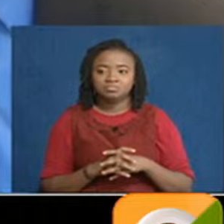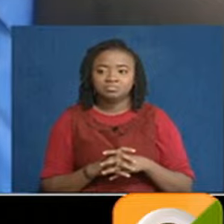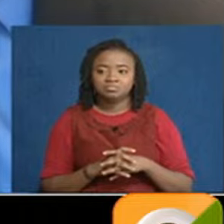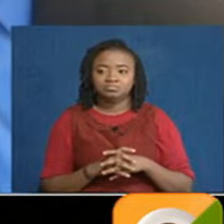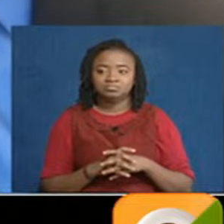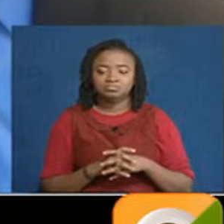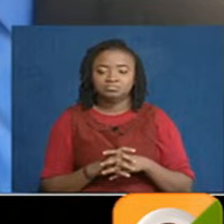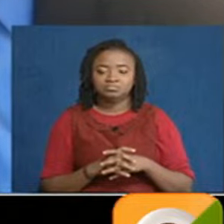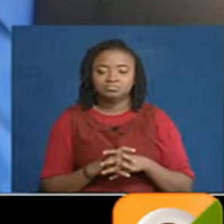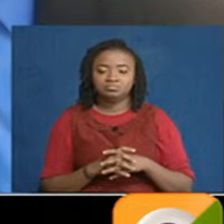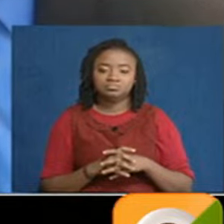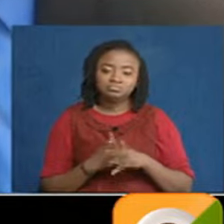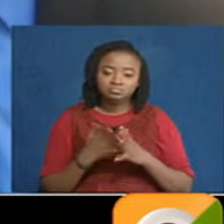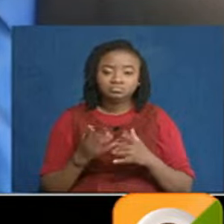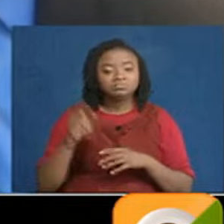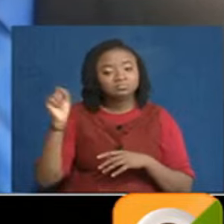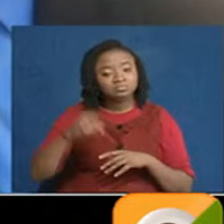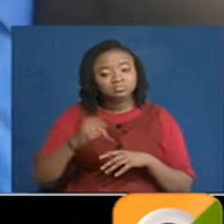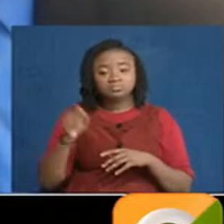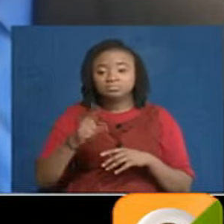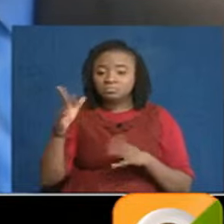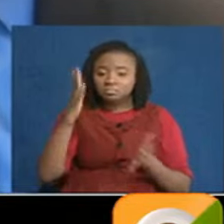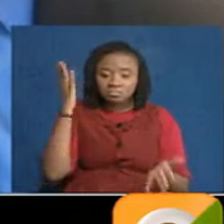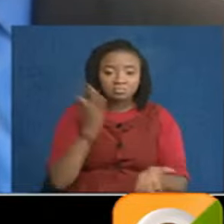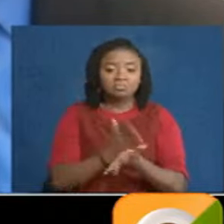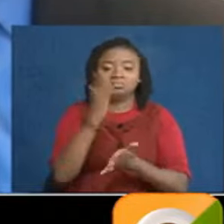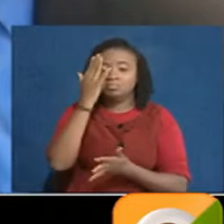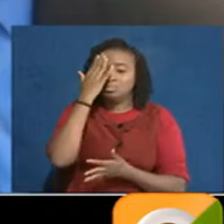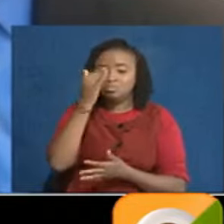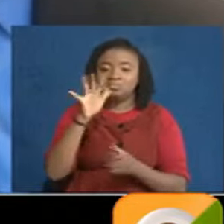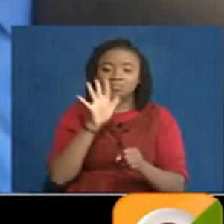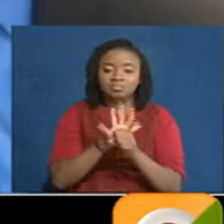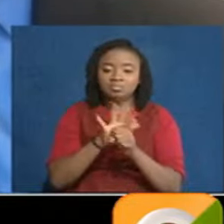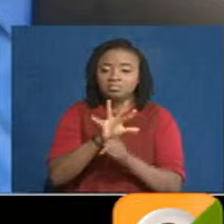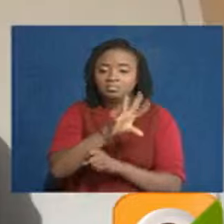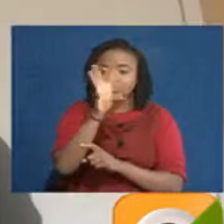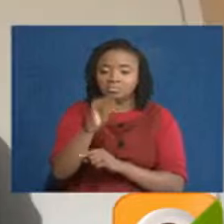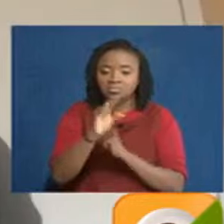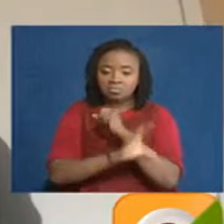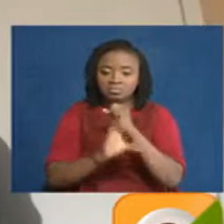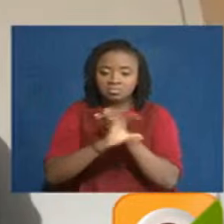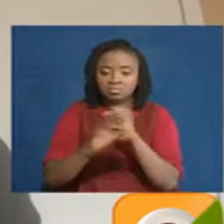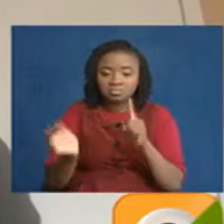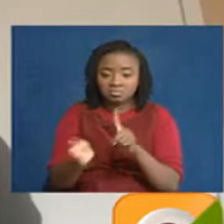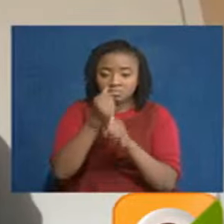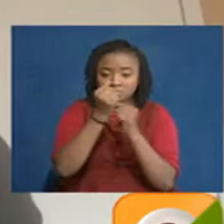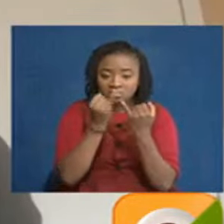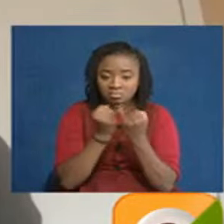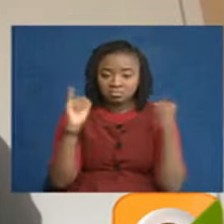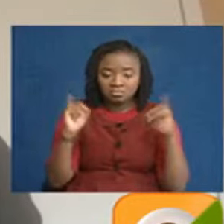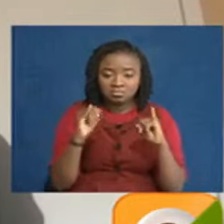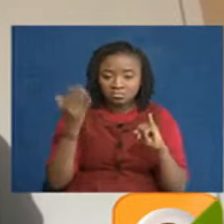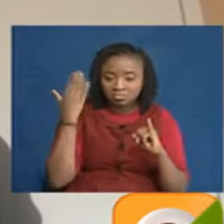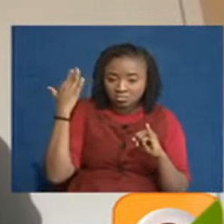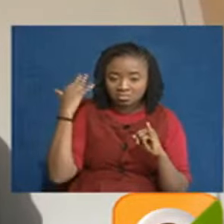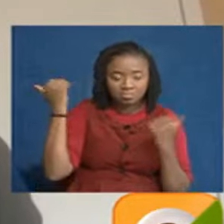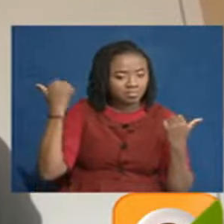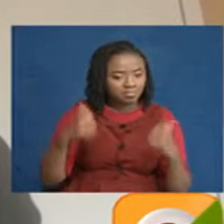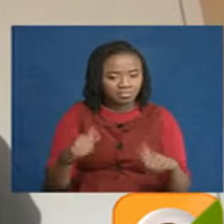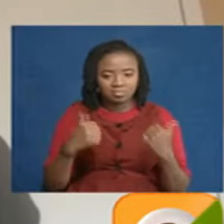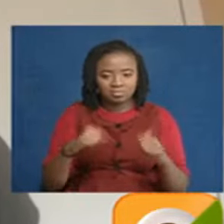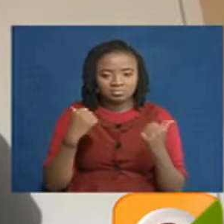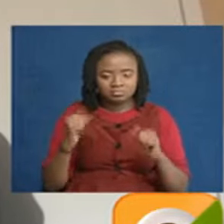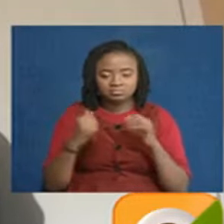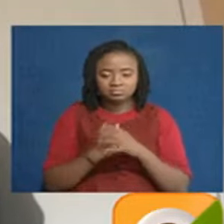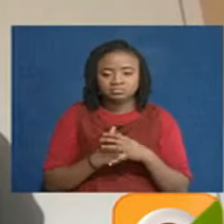Olive, it's certainly true that most African countries were not independent at the time that the UN was